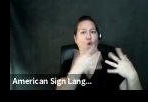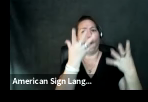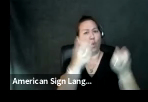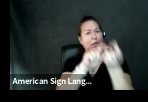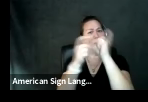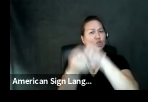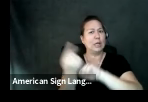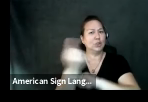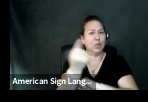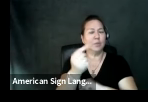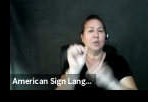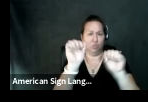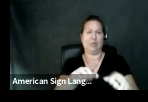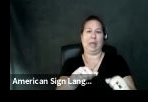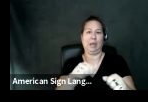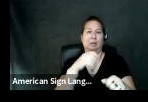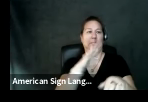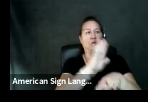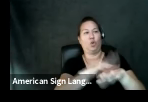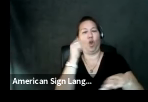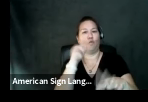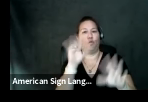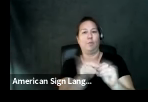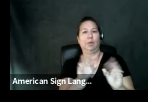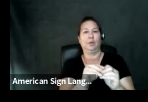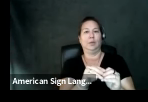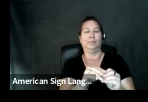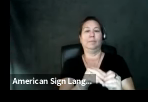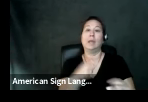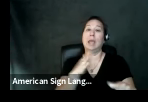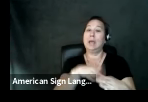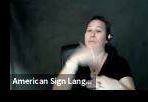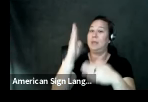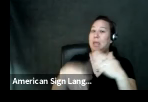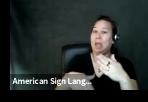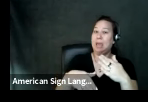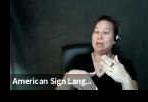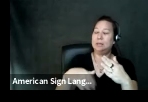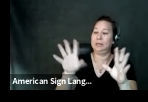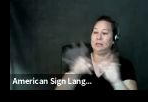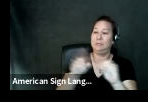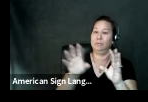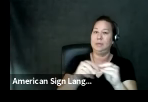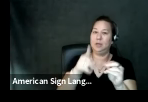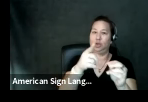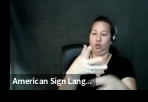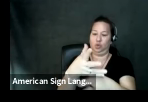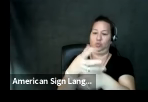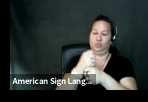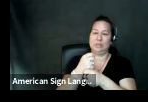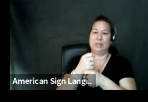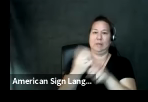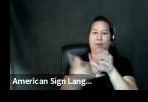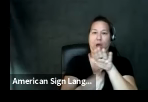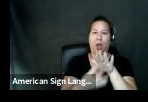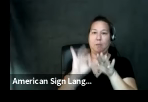And then at the end of the meeting, you should receive a copy of the IEP. During distance learning, obviously it's a little different. We are offering